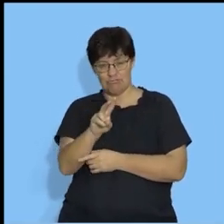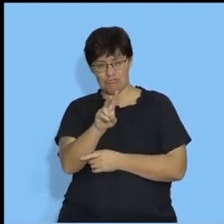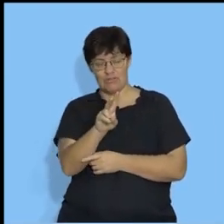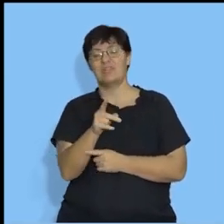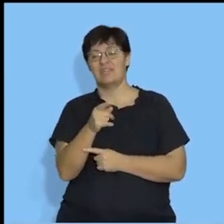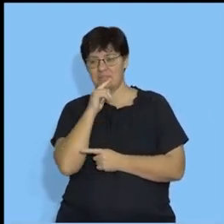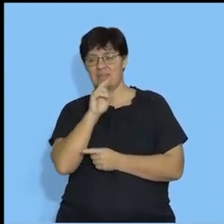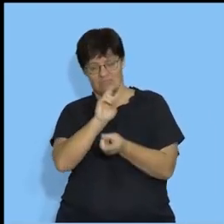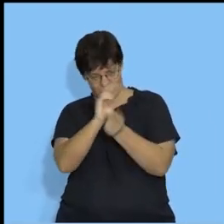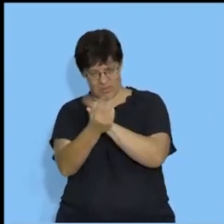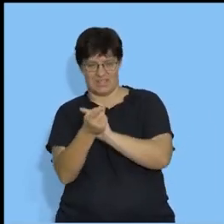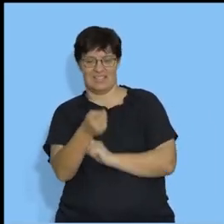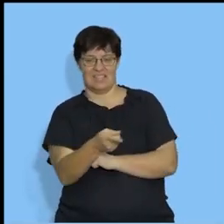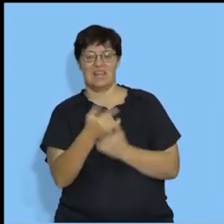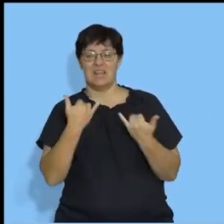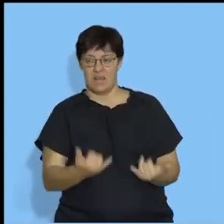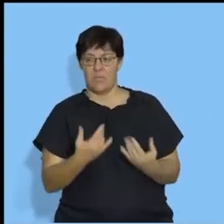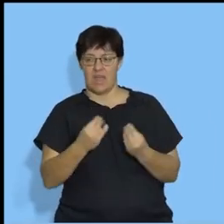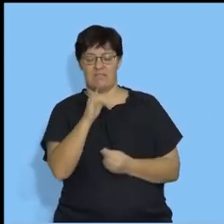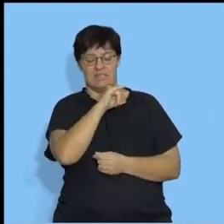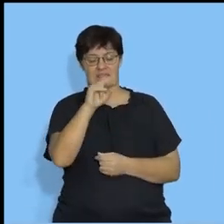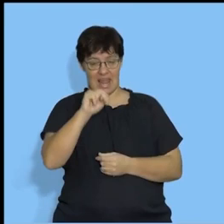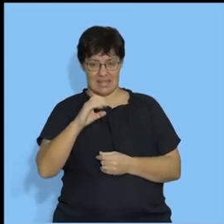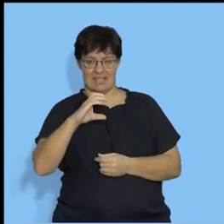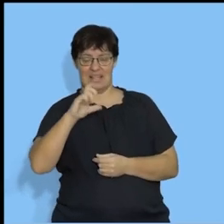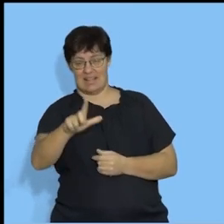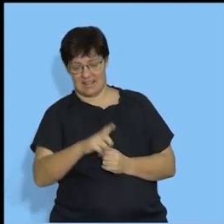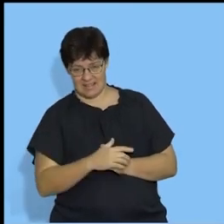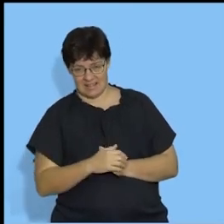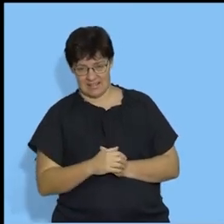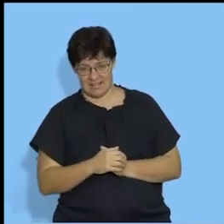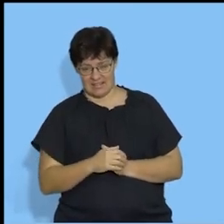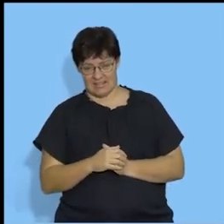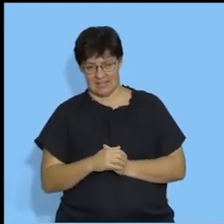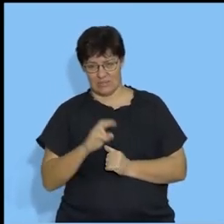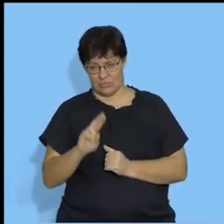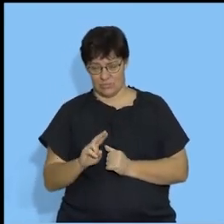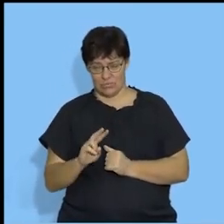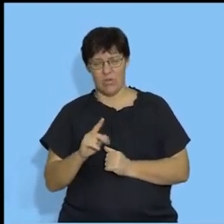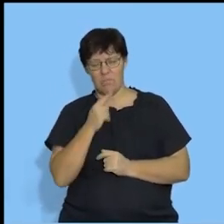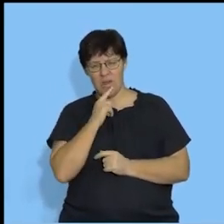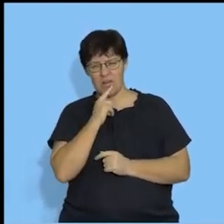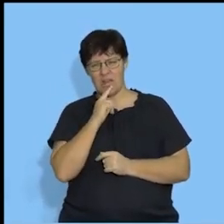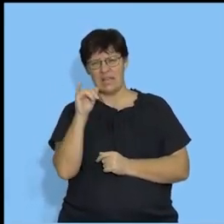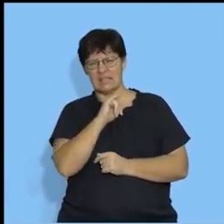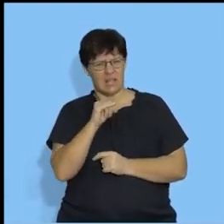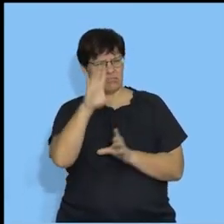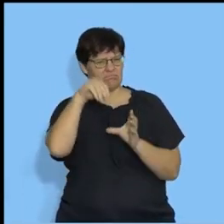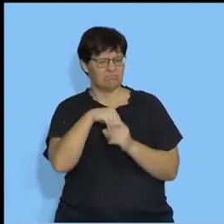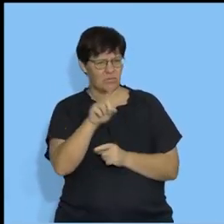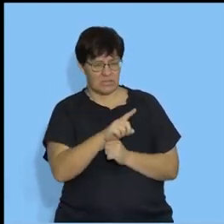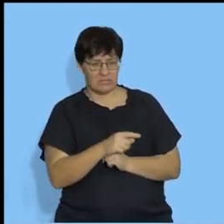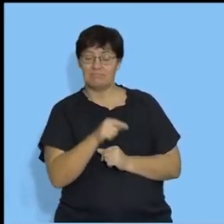in solution, we now have zinc chloride. So what role does zinc play in this reaction? Now we understand